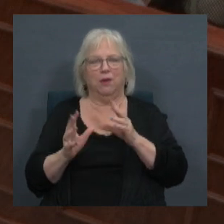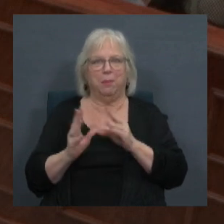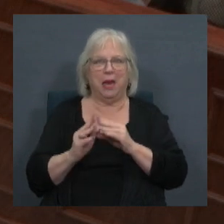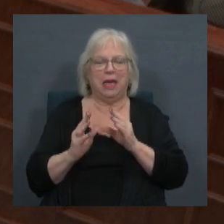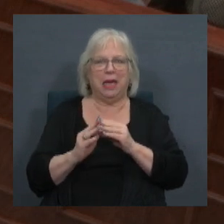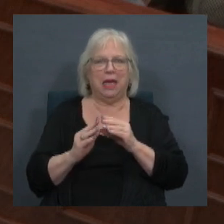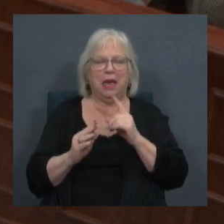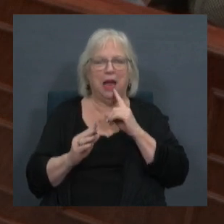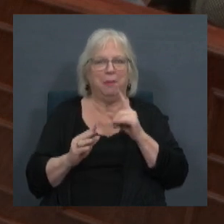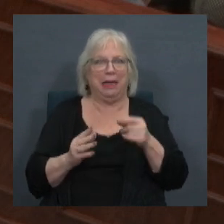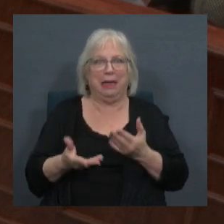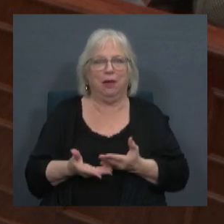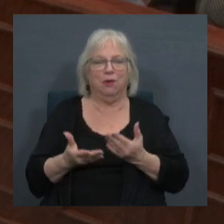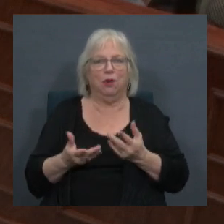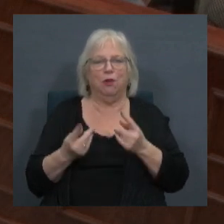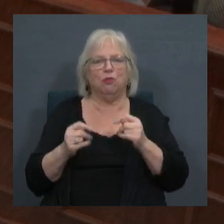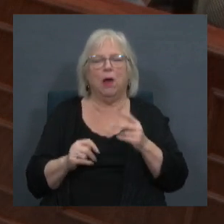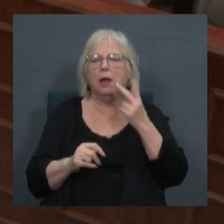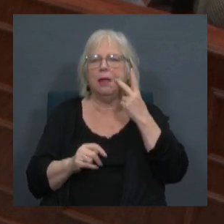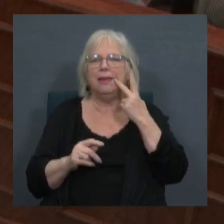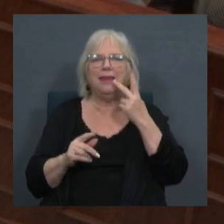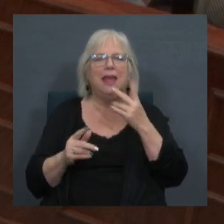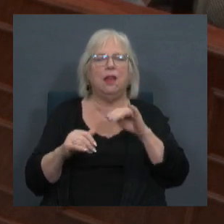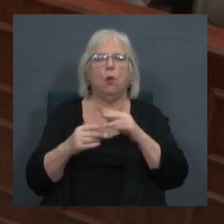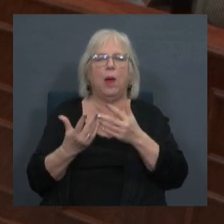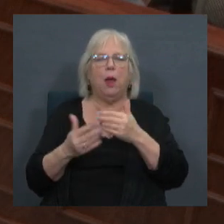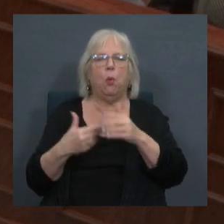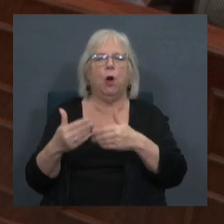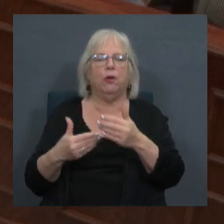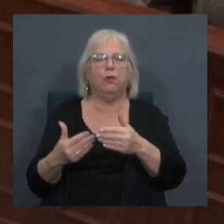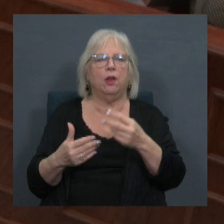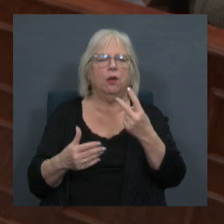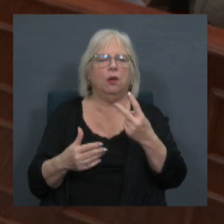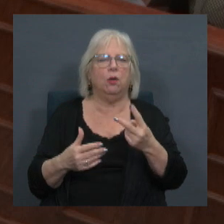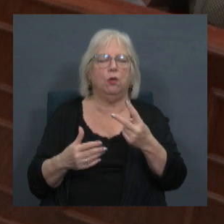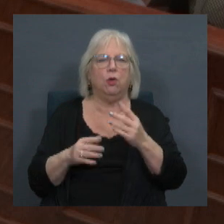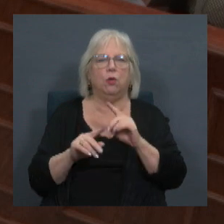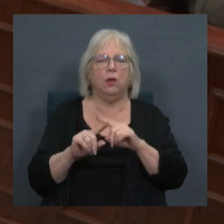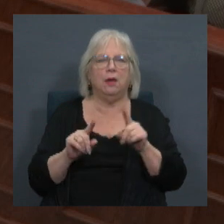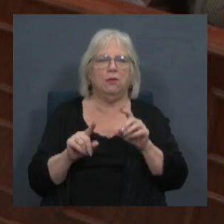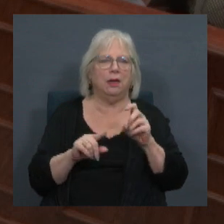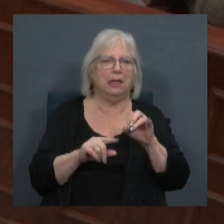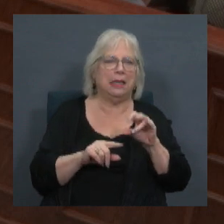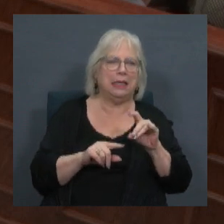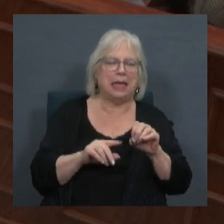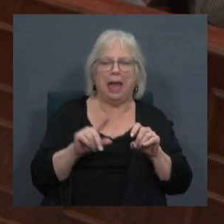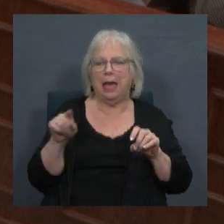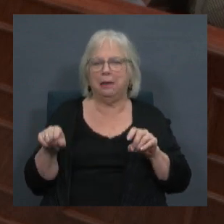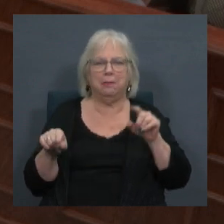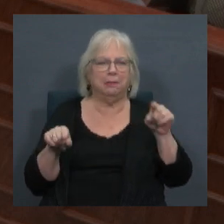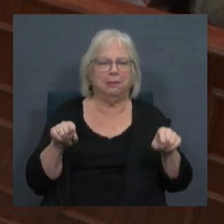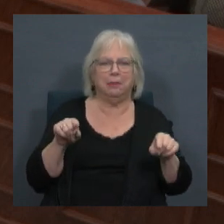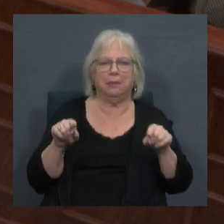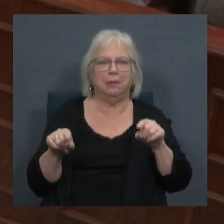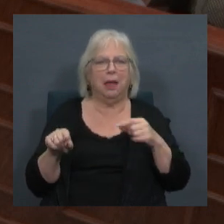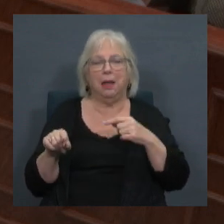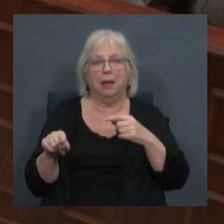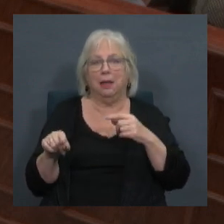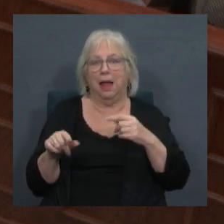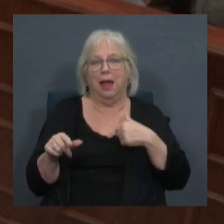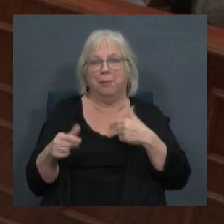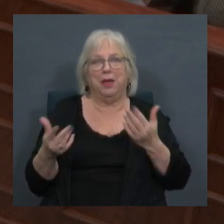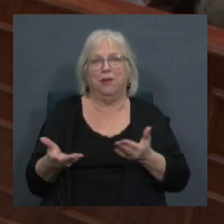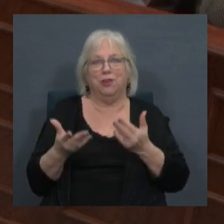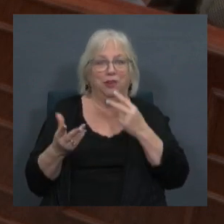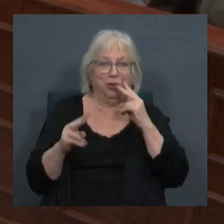meeting, and I'm just here to try to see how it works. There's two different sides, and that's all. I'm here